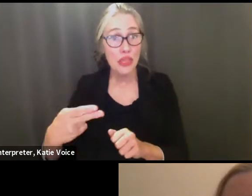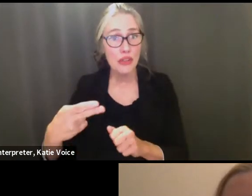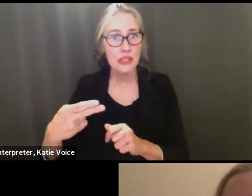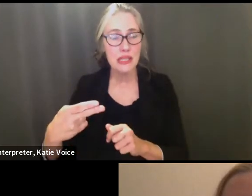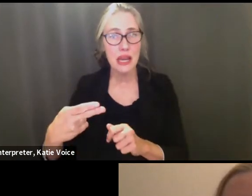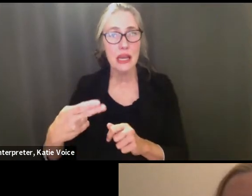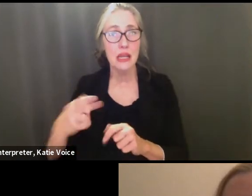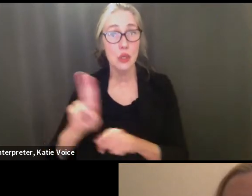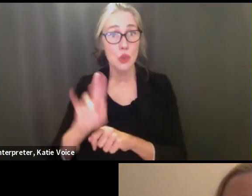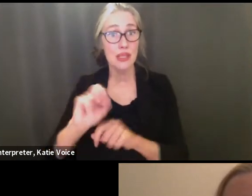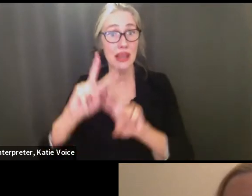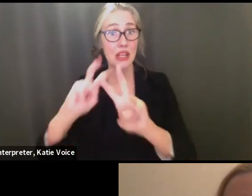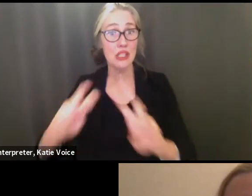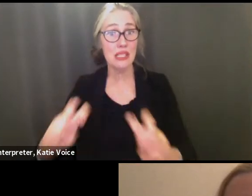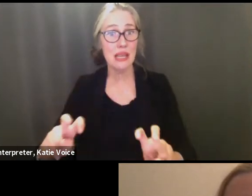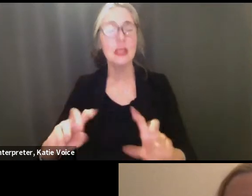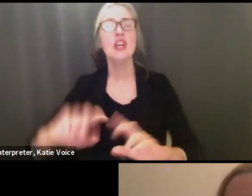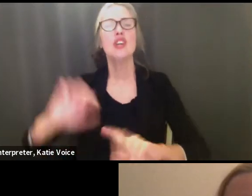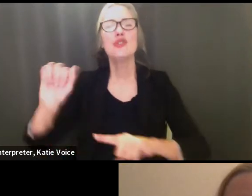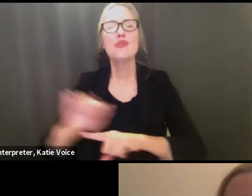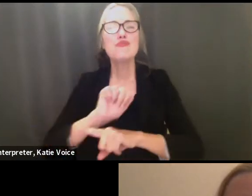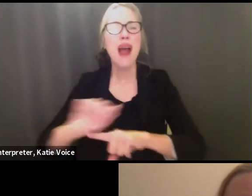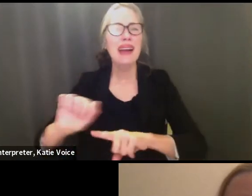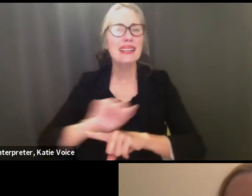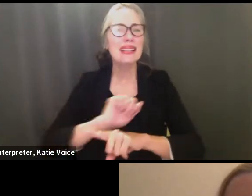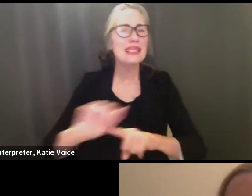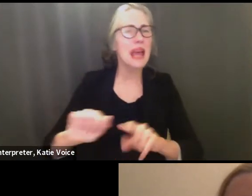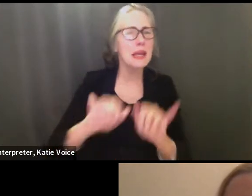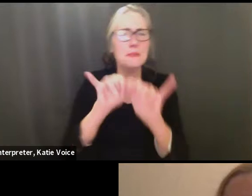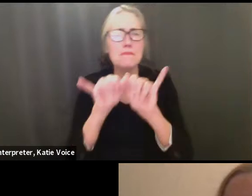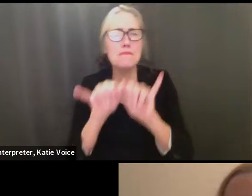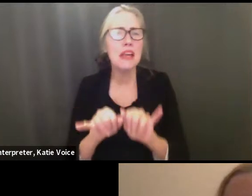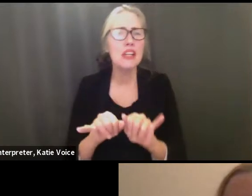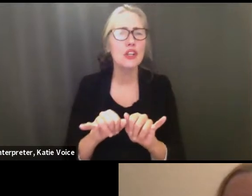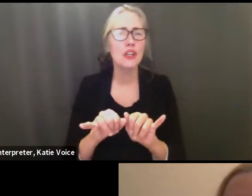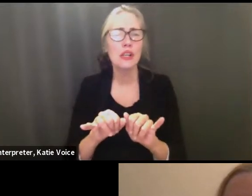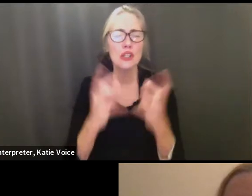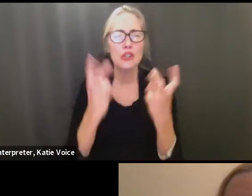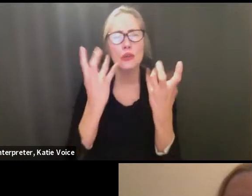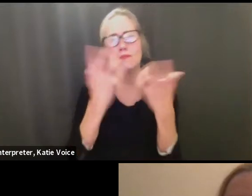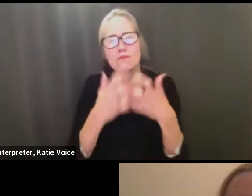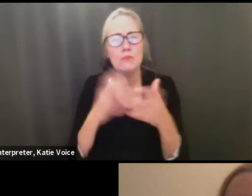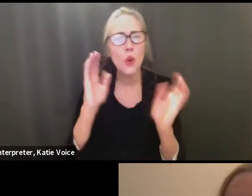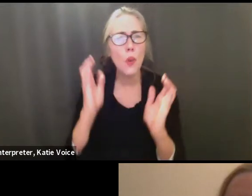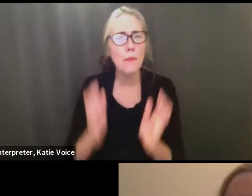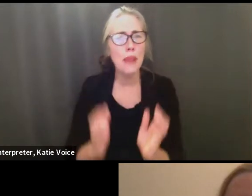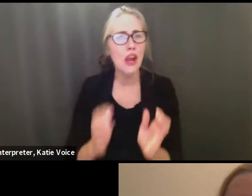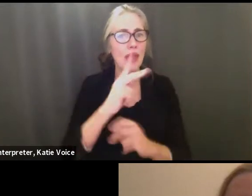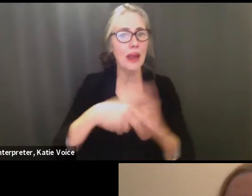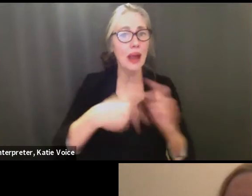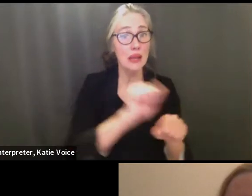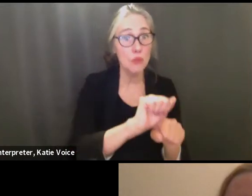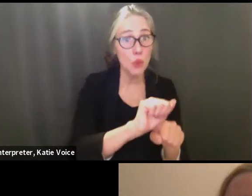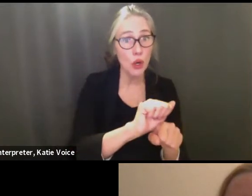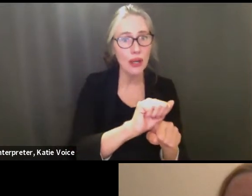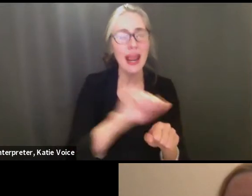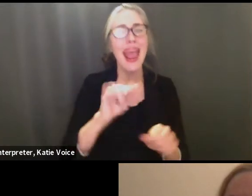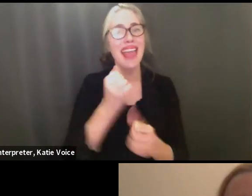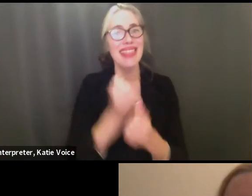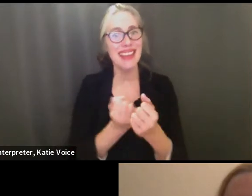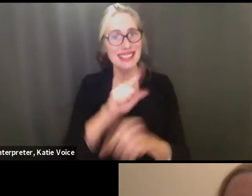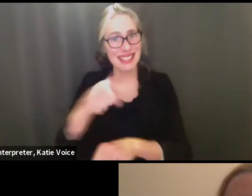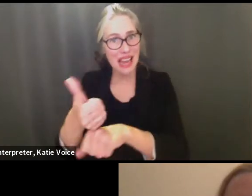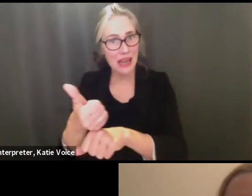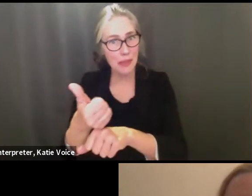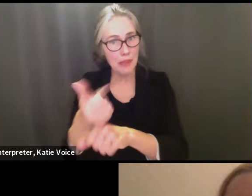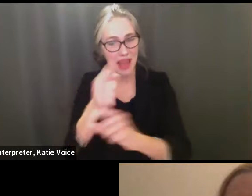to begin to practice with and calibrate around student work and to set up that same cycle for next school year for